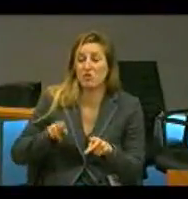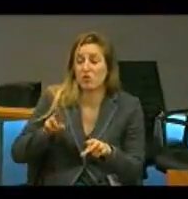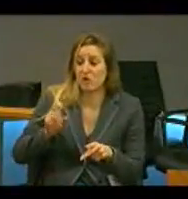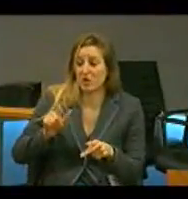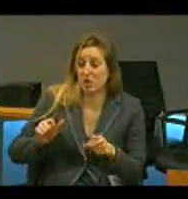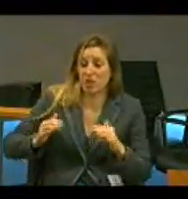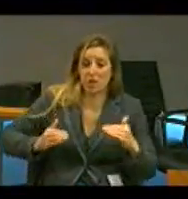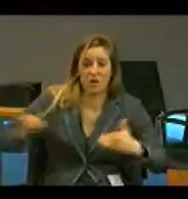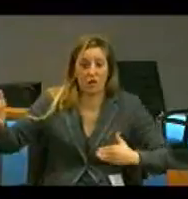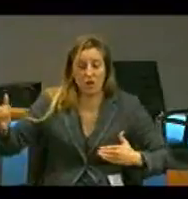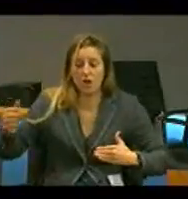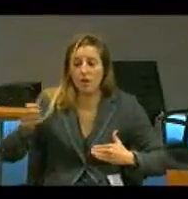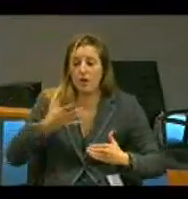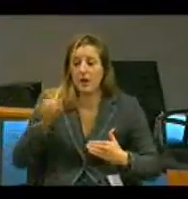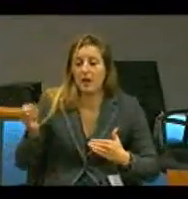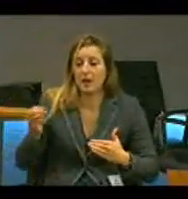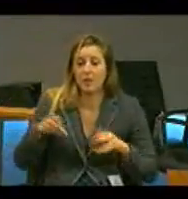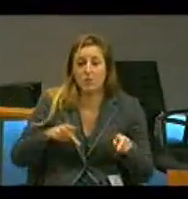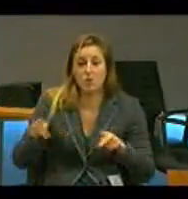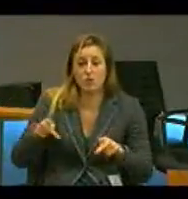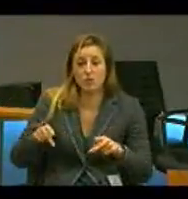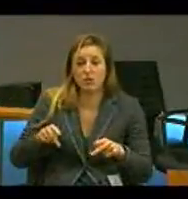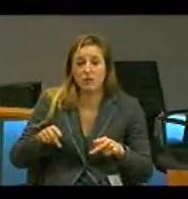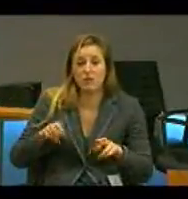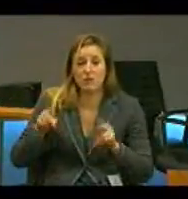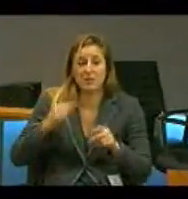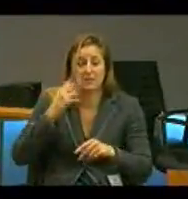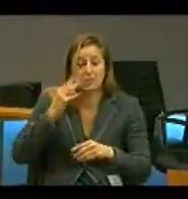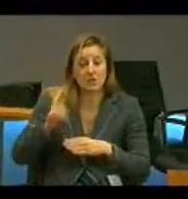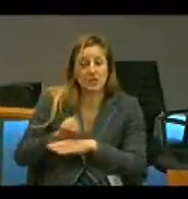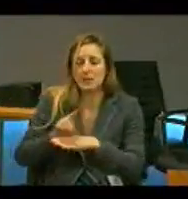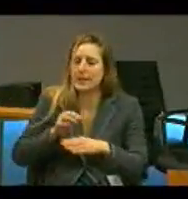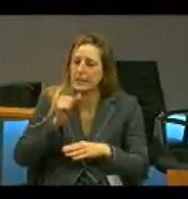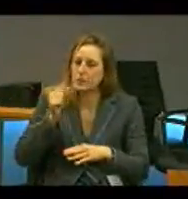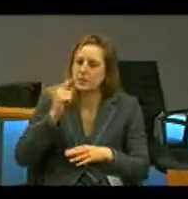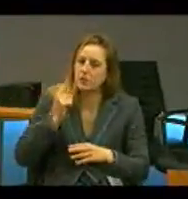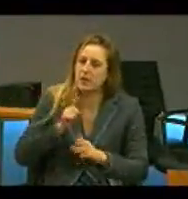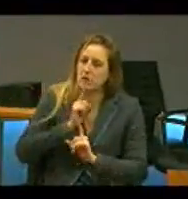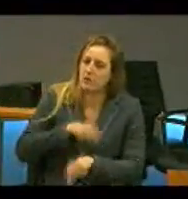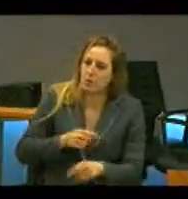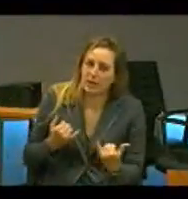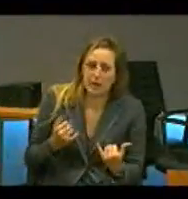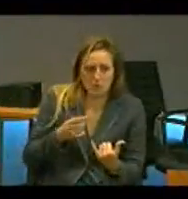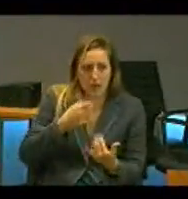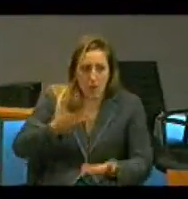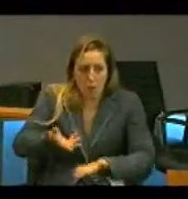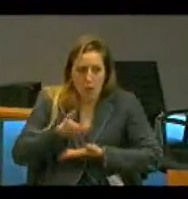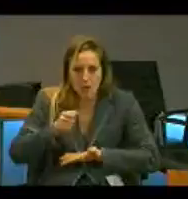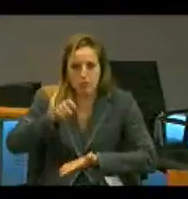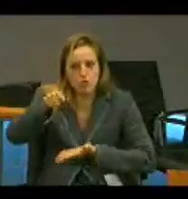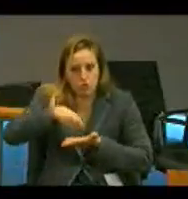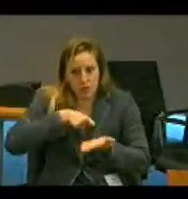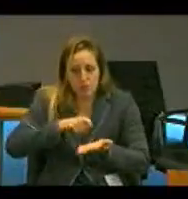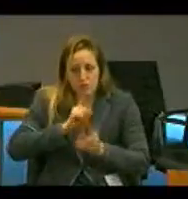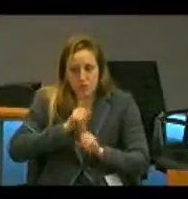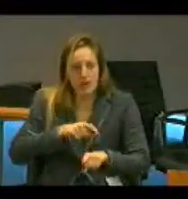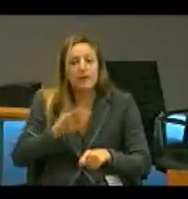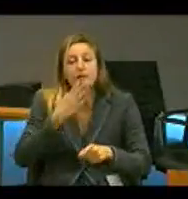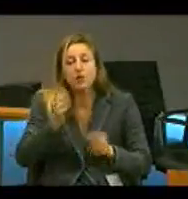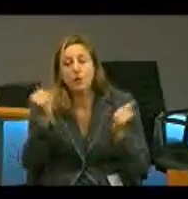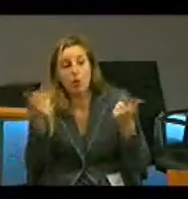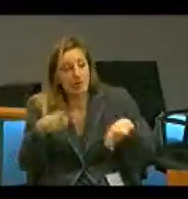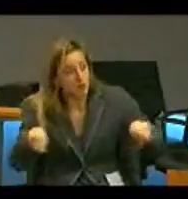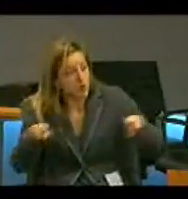experiencing discipline. And I don't think we have time for a response now, so I would welcome a written response if you would be willing. Thank you very much to each of